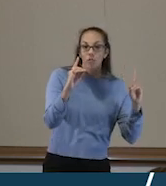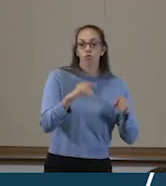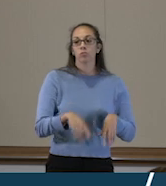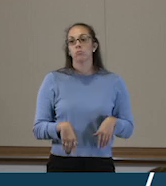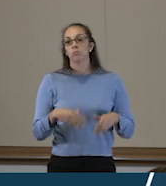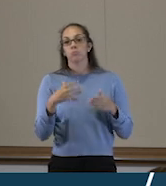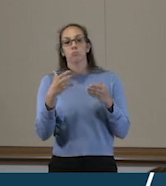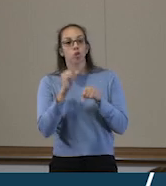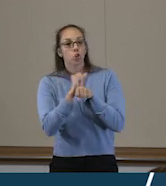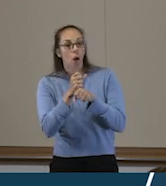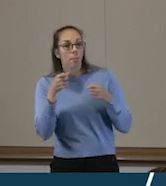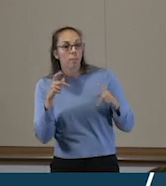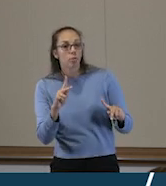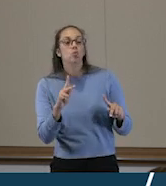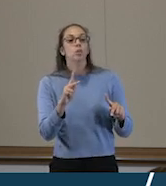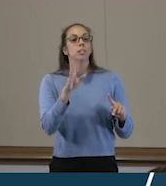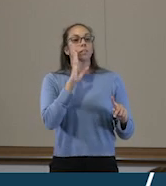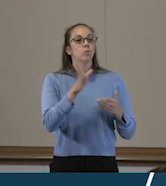outcomes.